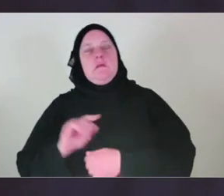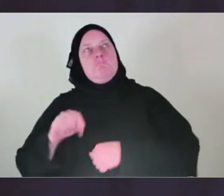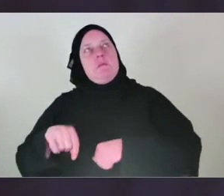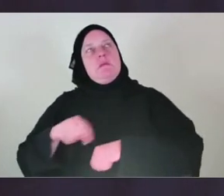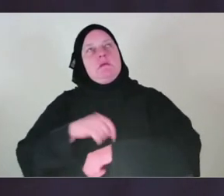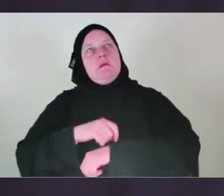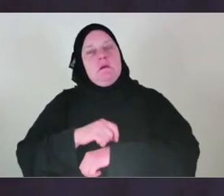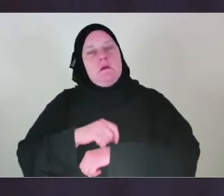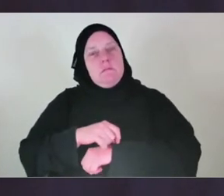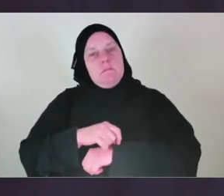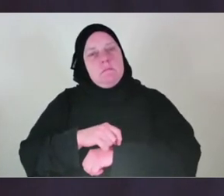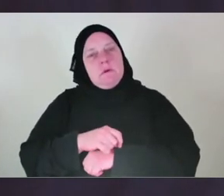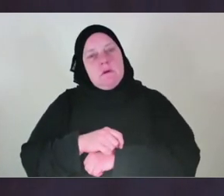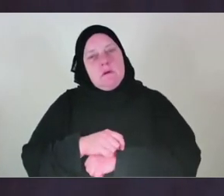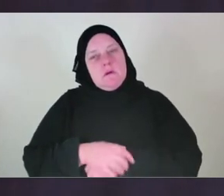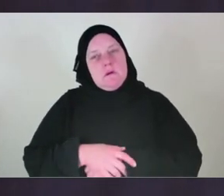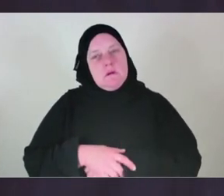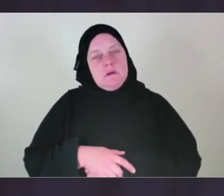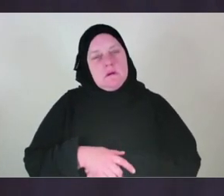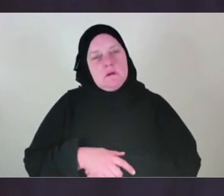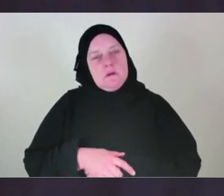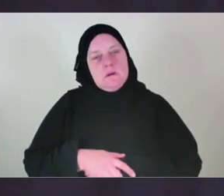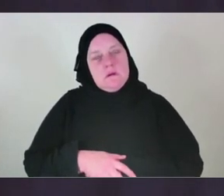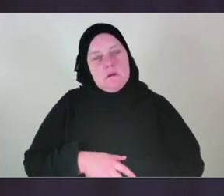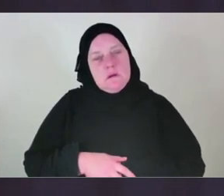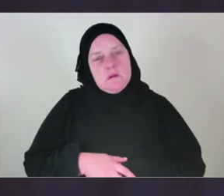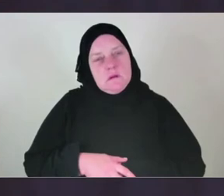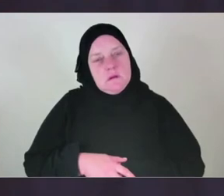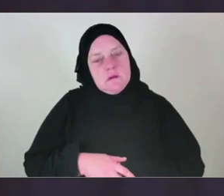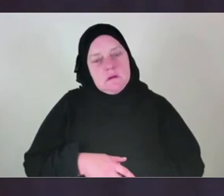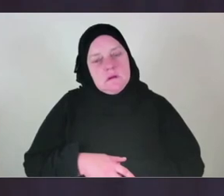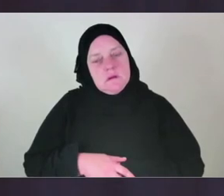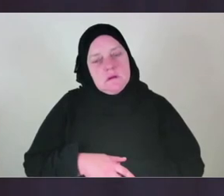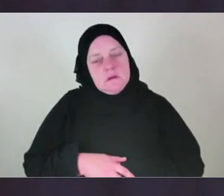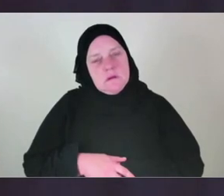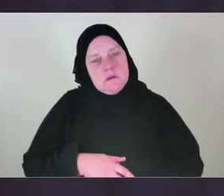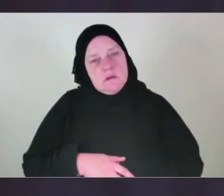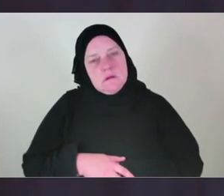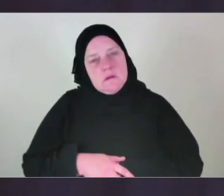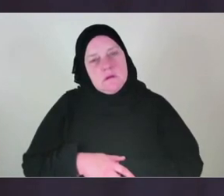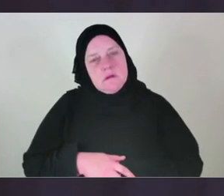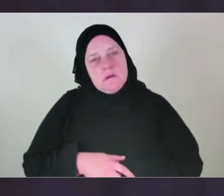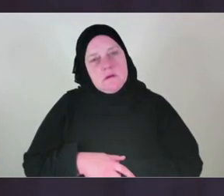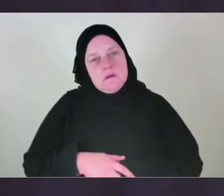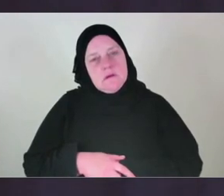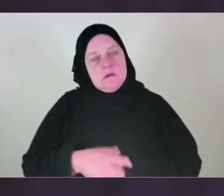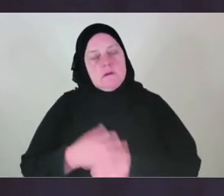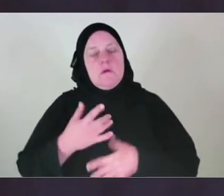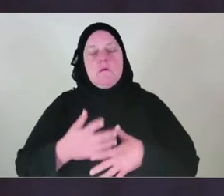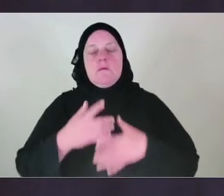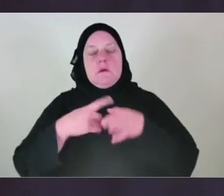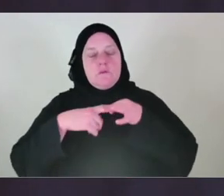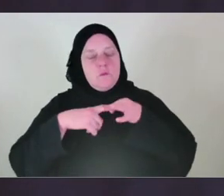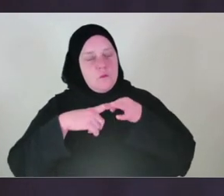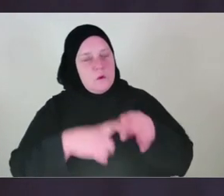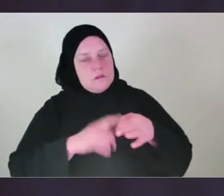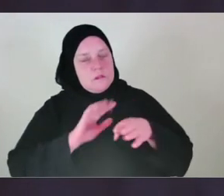In what? His questions were regarding politics and the science of hadith.